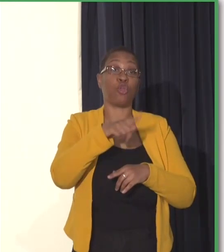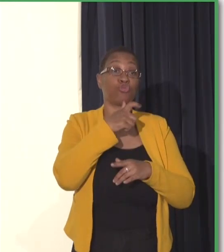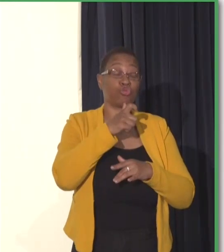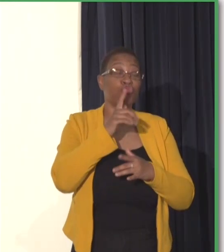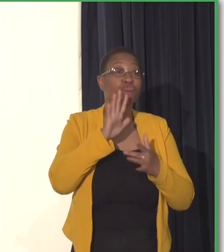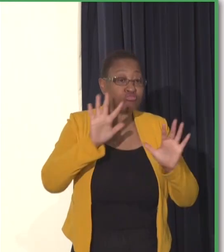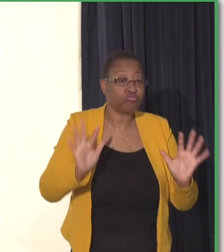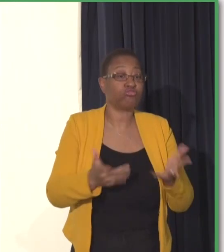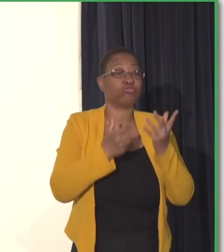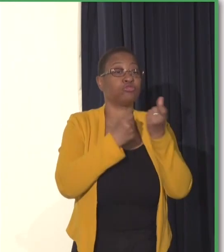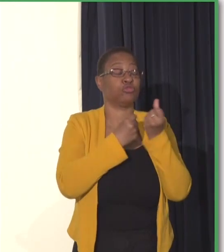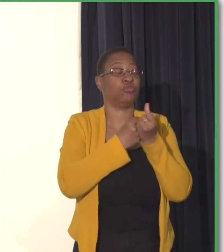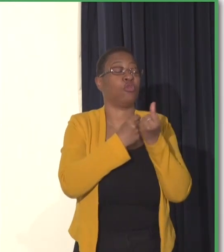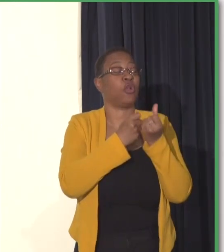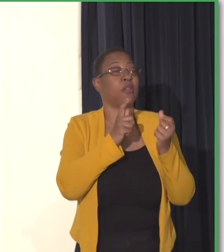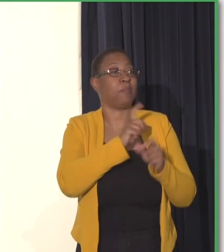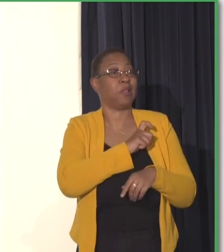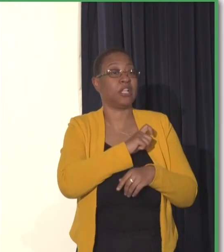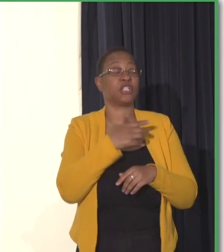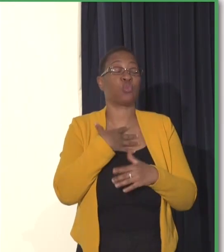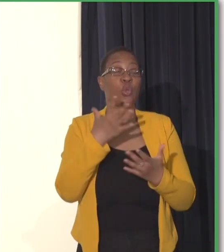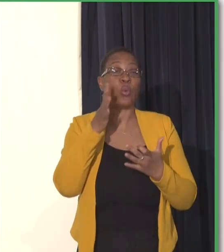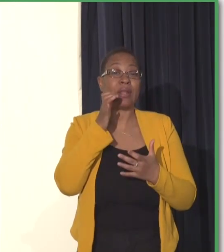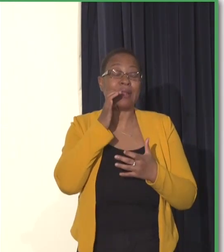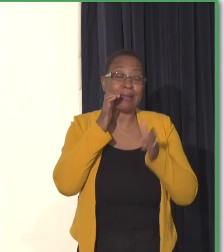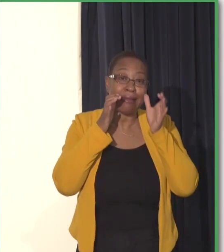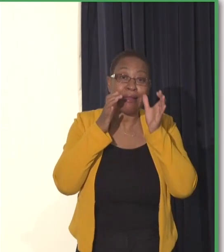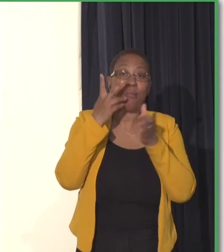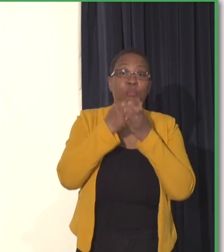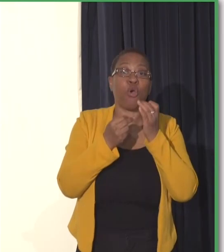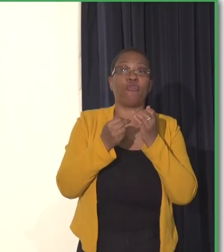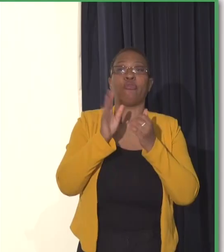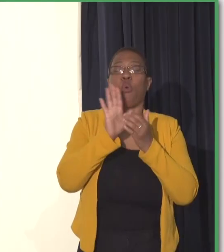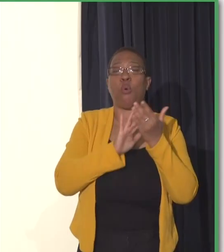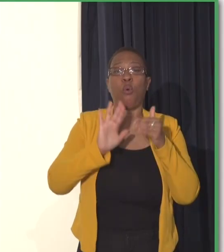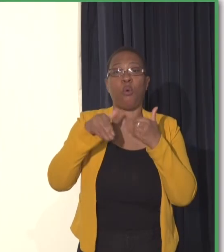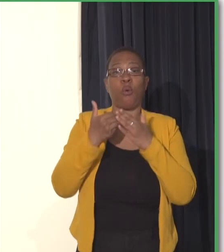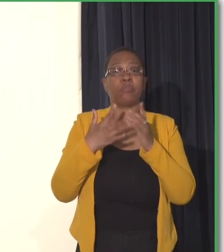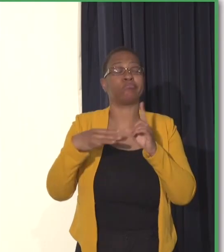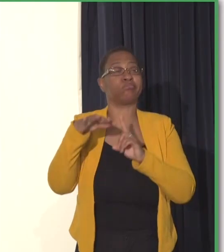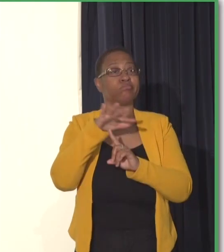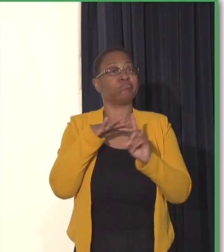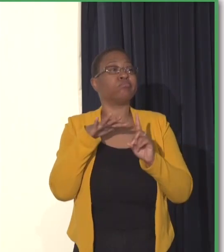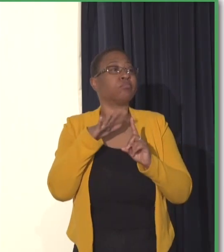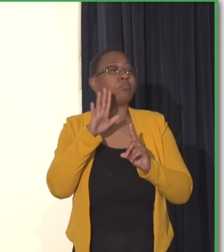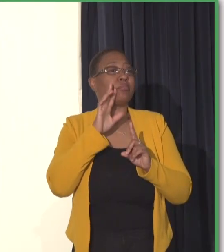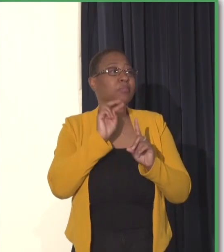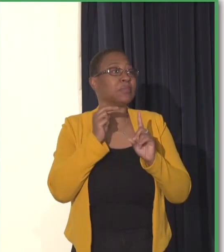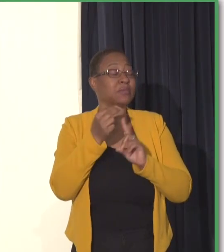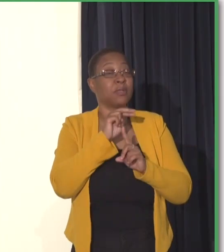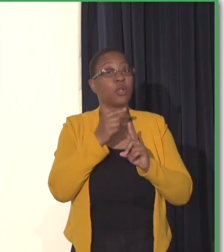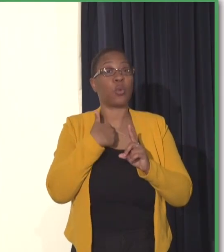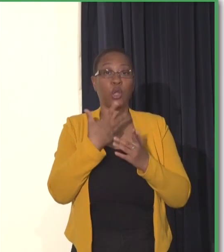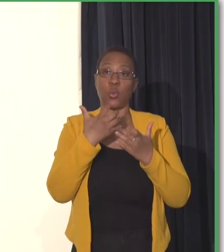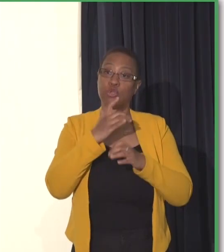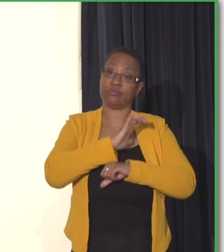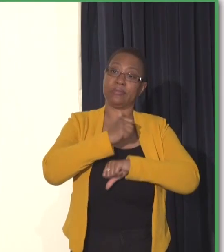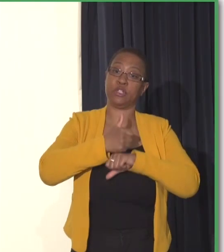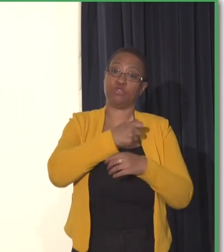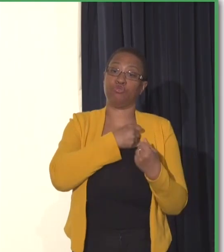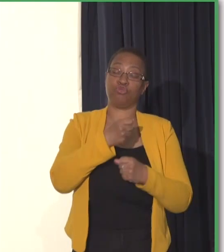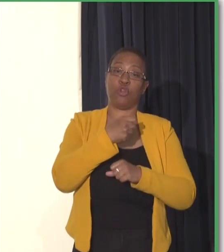we want to hear all perspectives and come to the table and reason together and come up with strong policy.